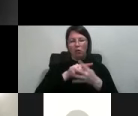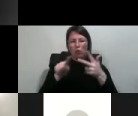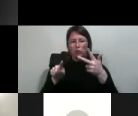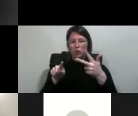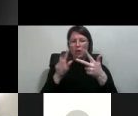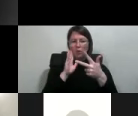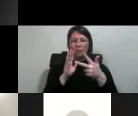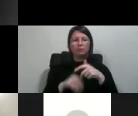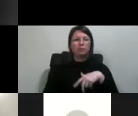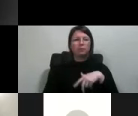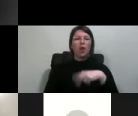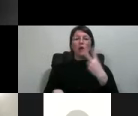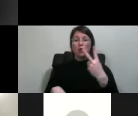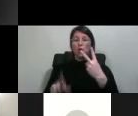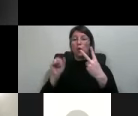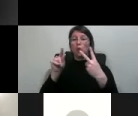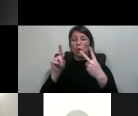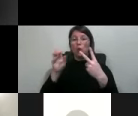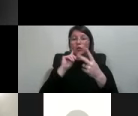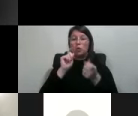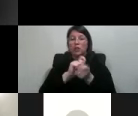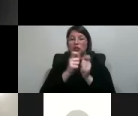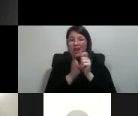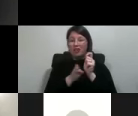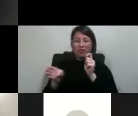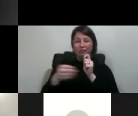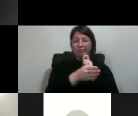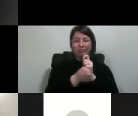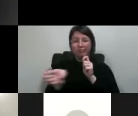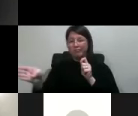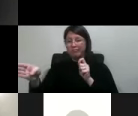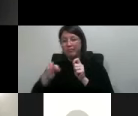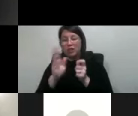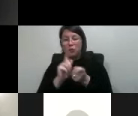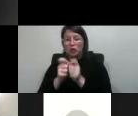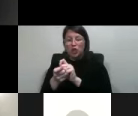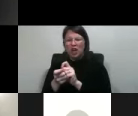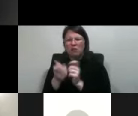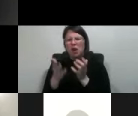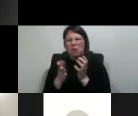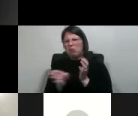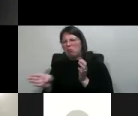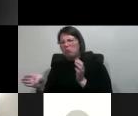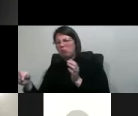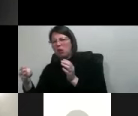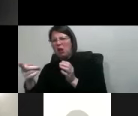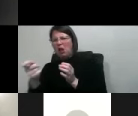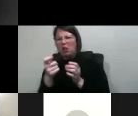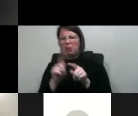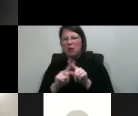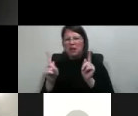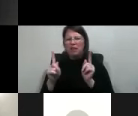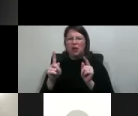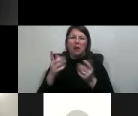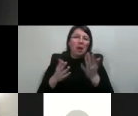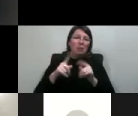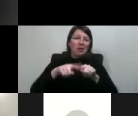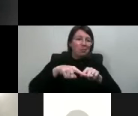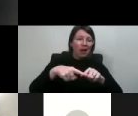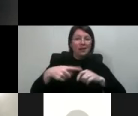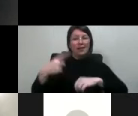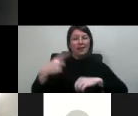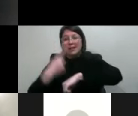There are 2 routes that will have routing changes. So we might be operating slightly different routes, whether it's based on time of day or